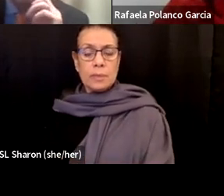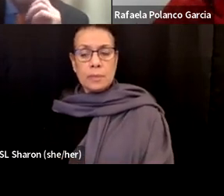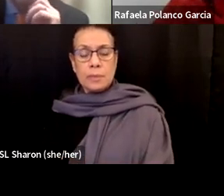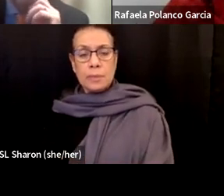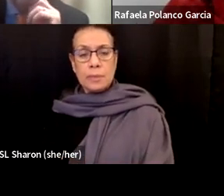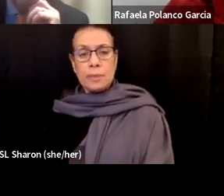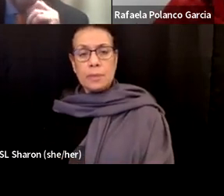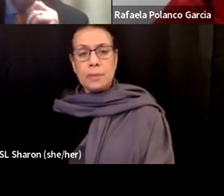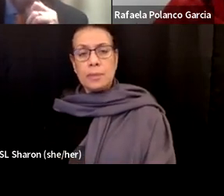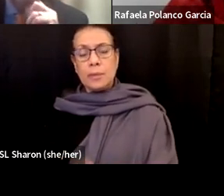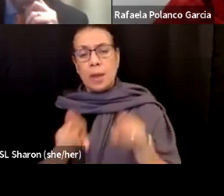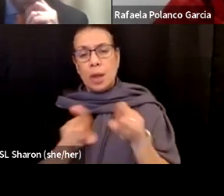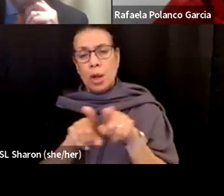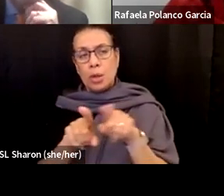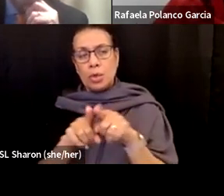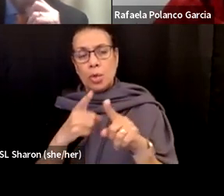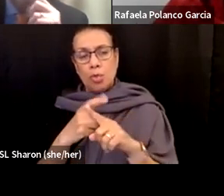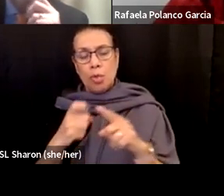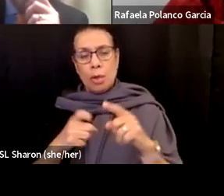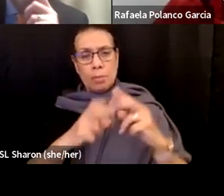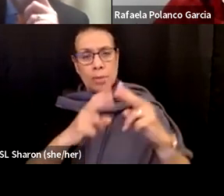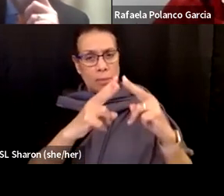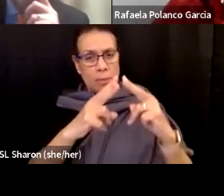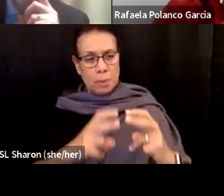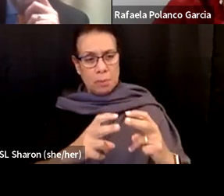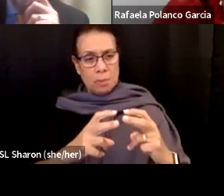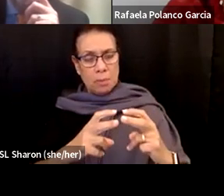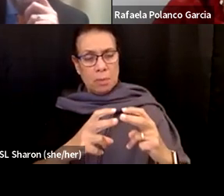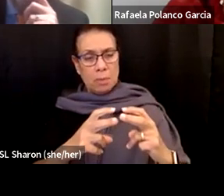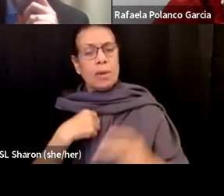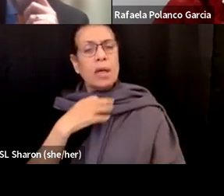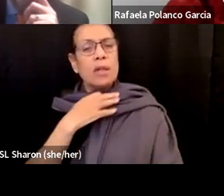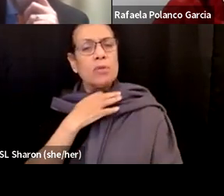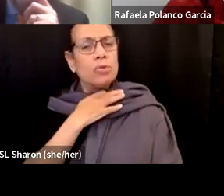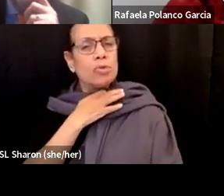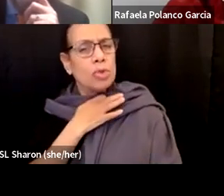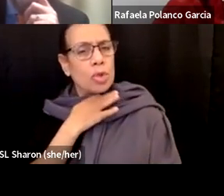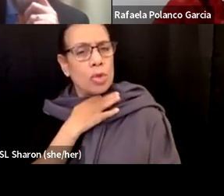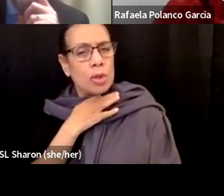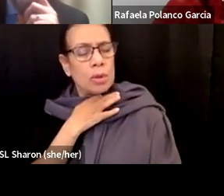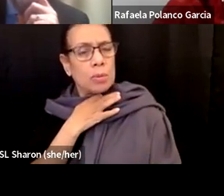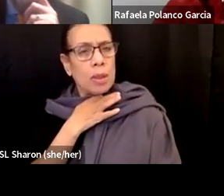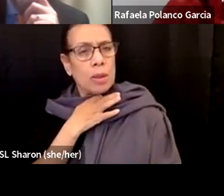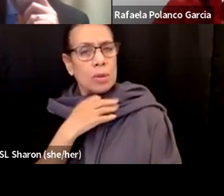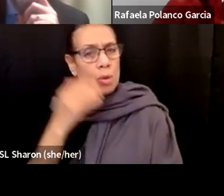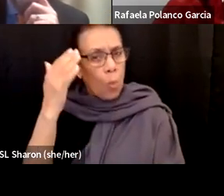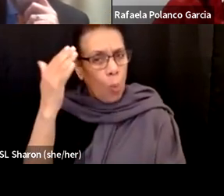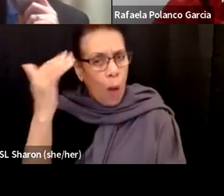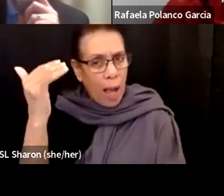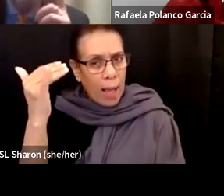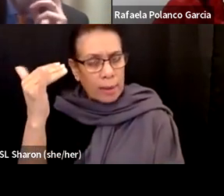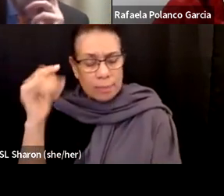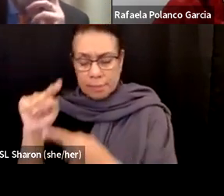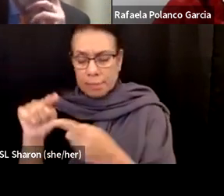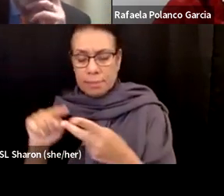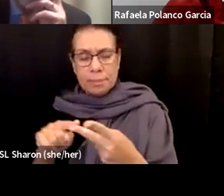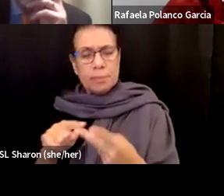based on the analysis and you know the visitations i would like to know i'm very curious about the why and the hell based on the analysis